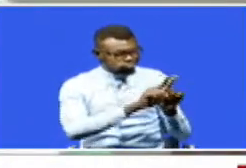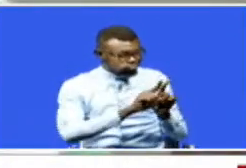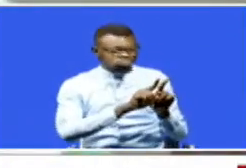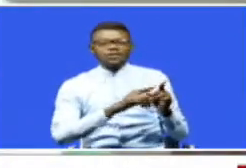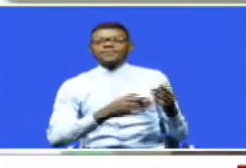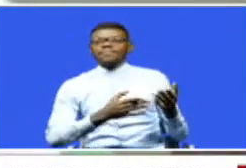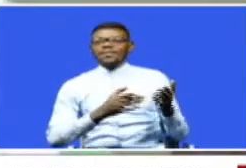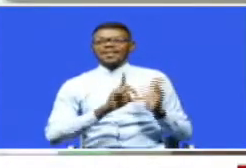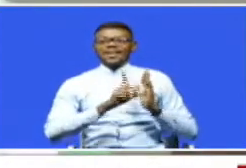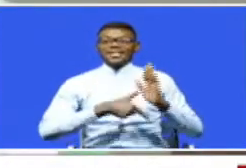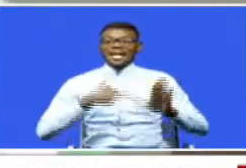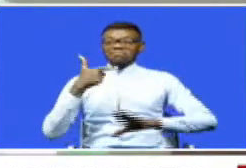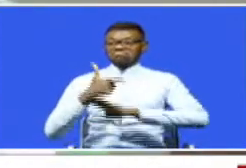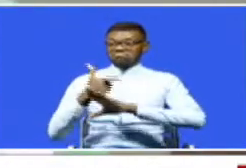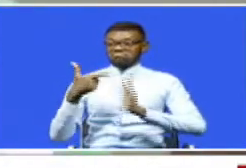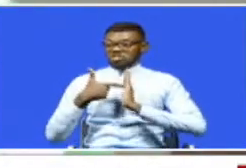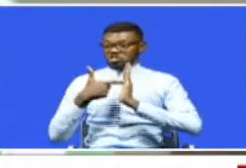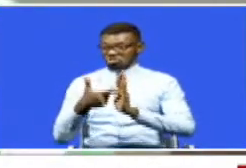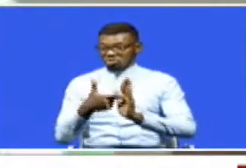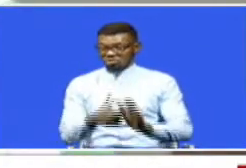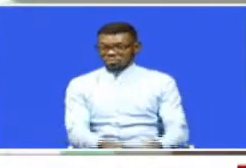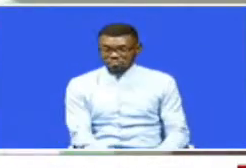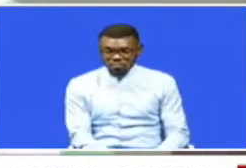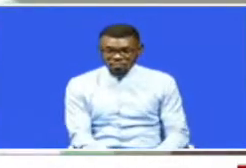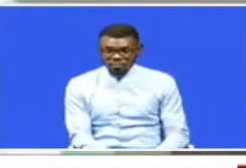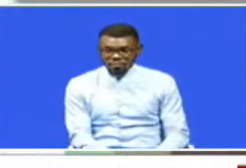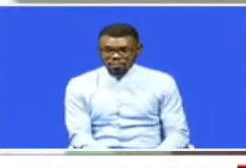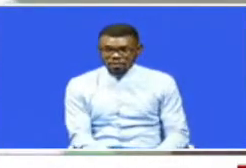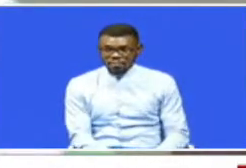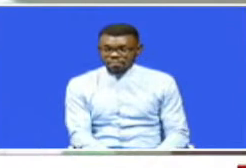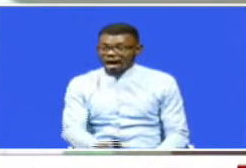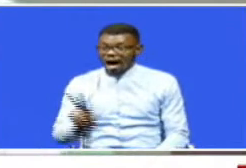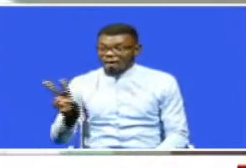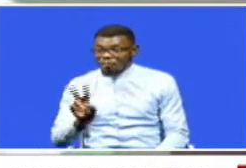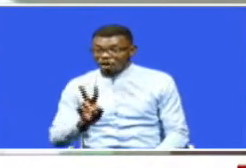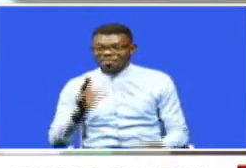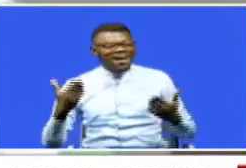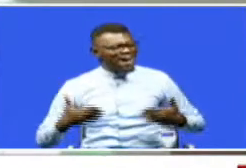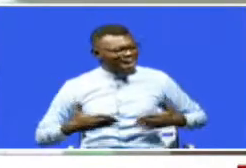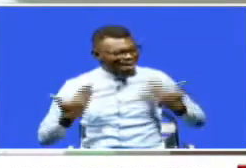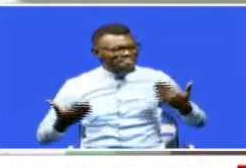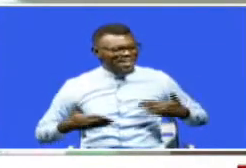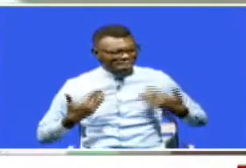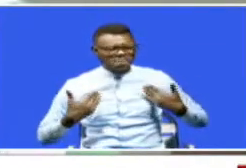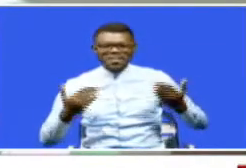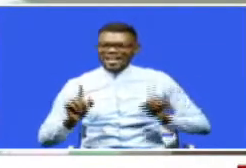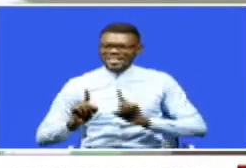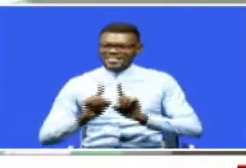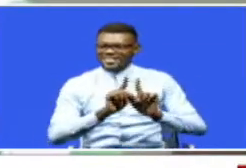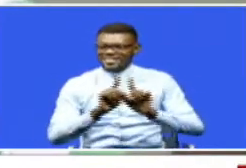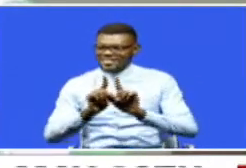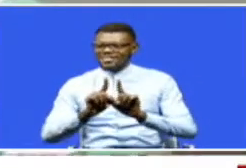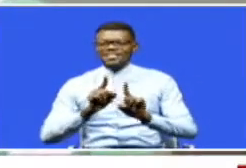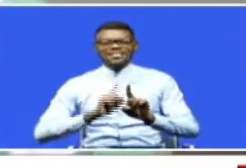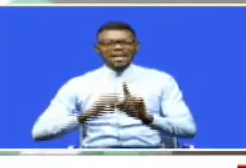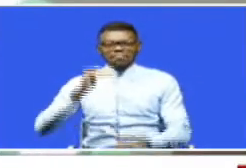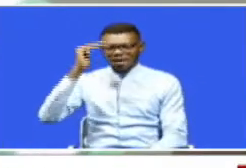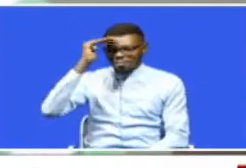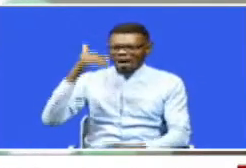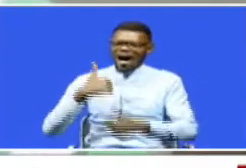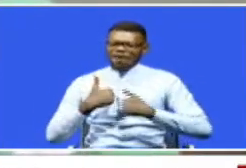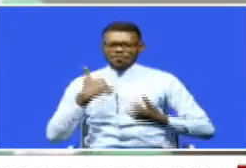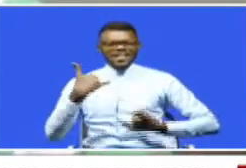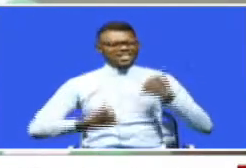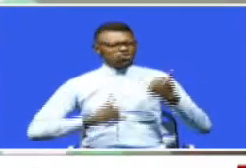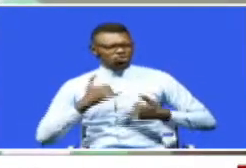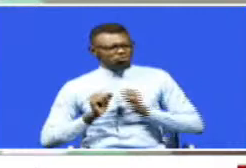reception. Wakala vizuri. Na waliko kona furaha, waliko kona furaha. Sabu waliko kona mbeba mvinyo yao. Waliko kona mvinyo,